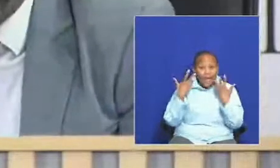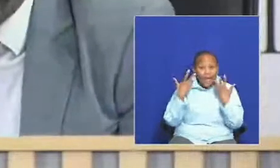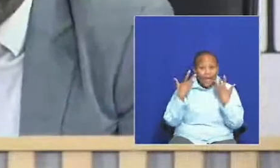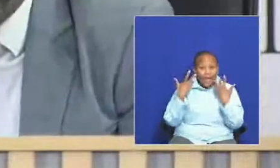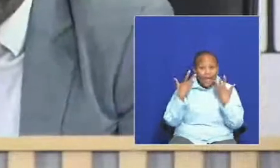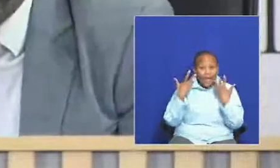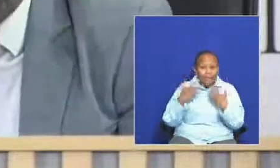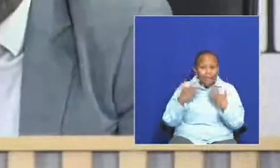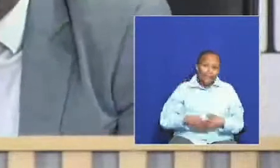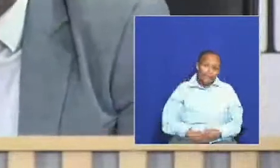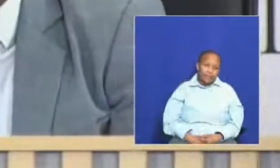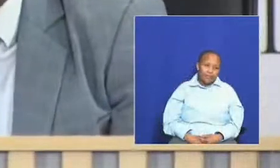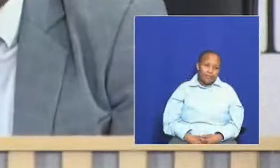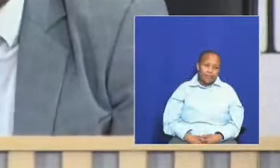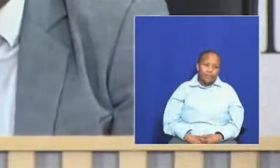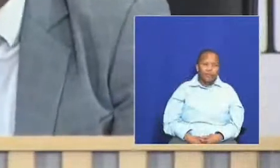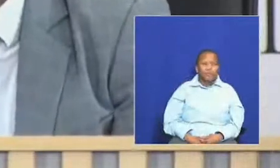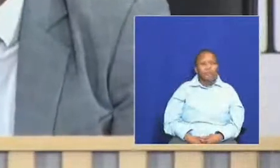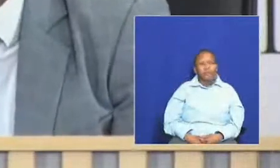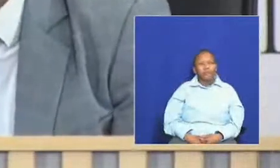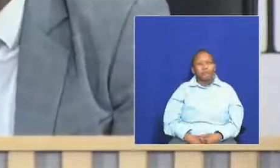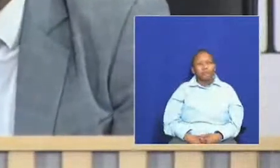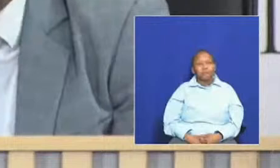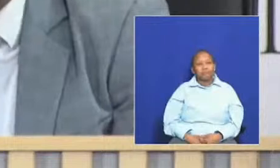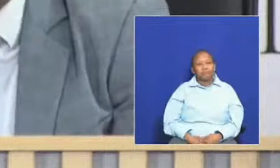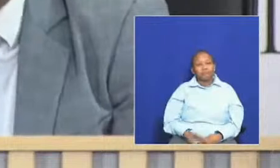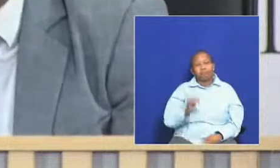Yes, I see it, but also I'm